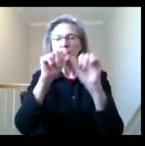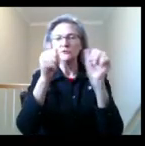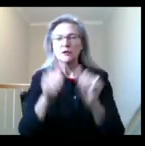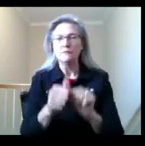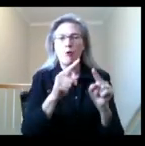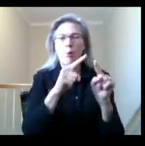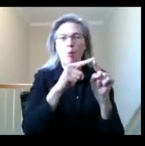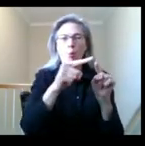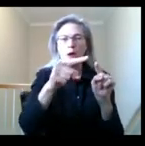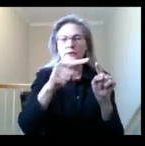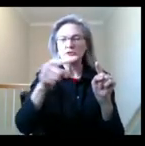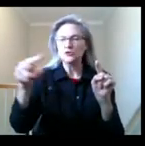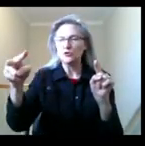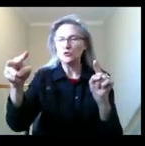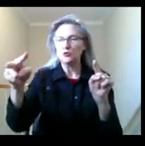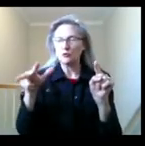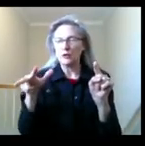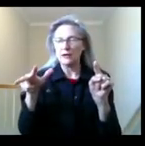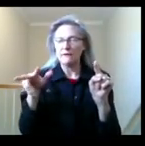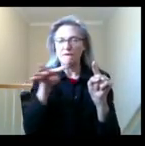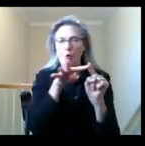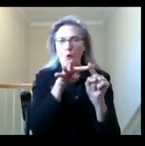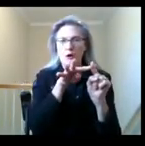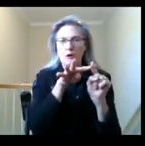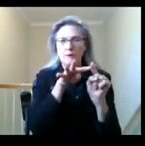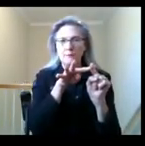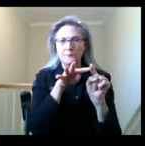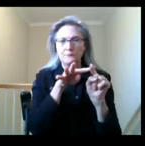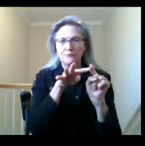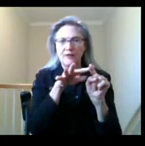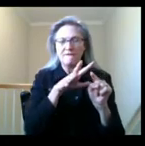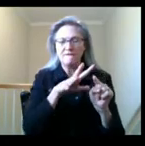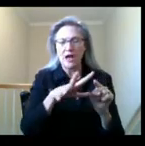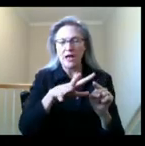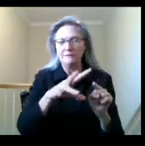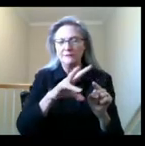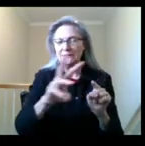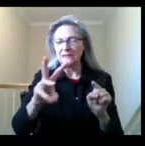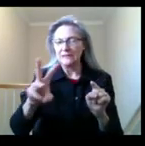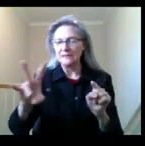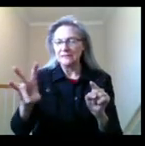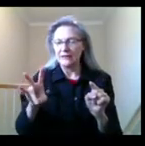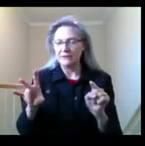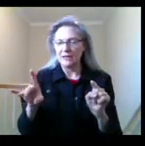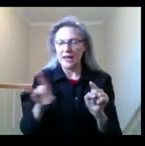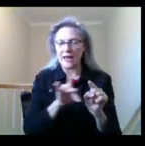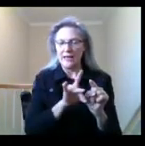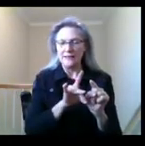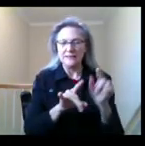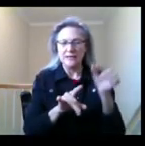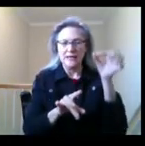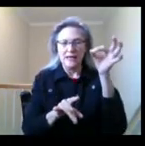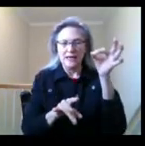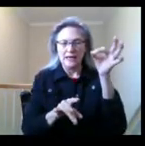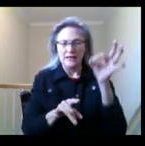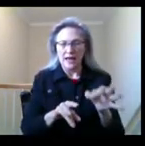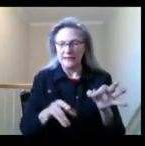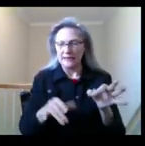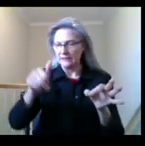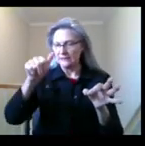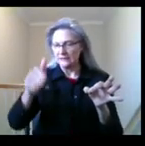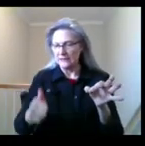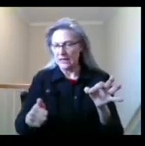1, 2, 3, 4, 5, 6, 7, 8,